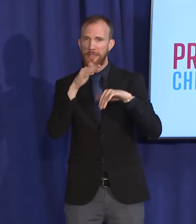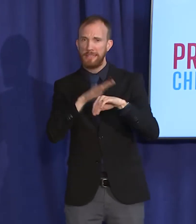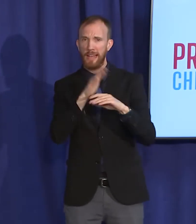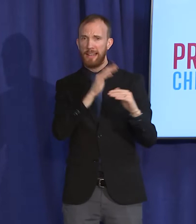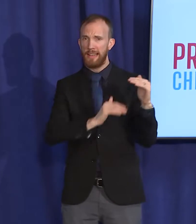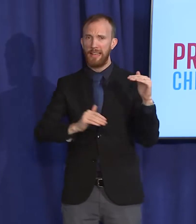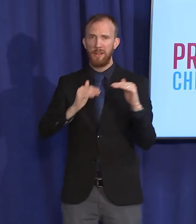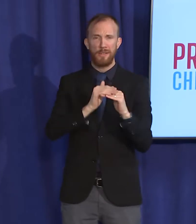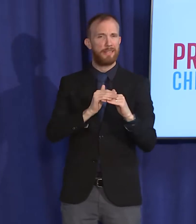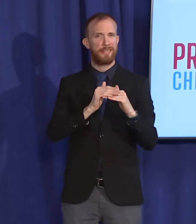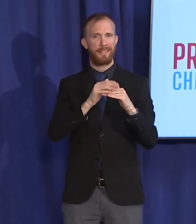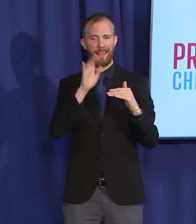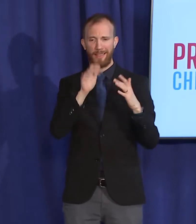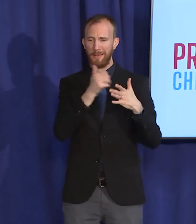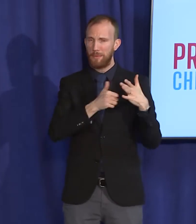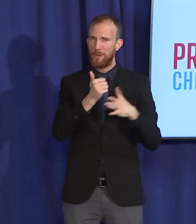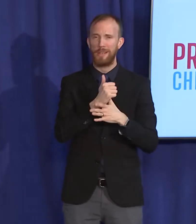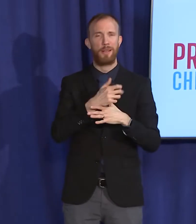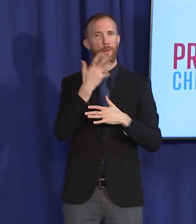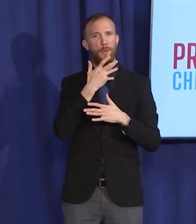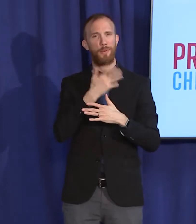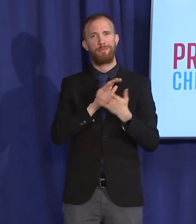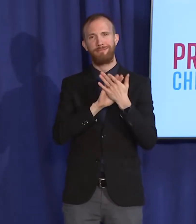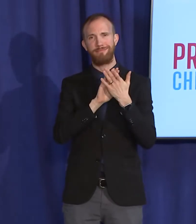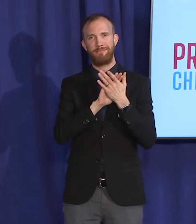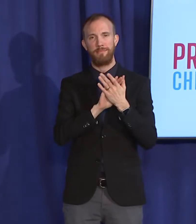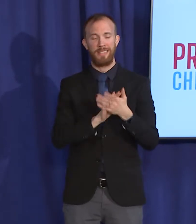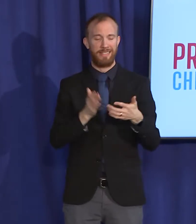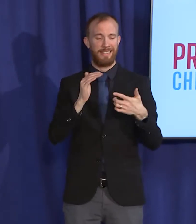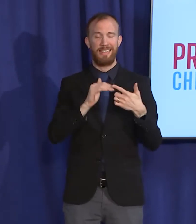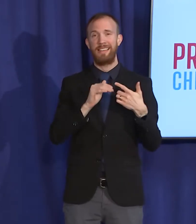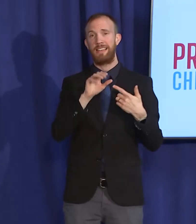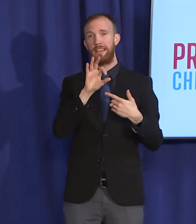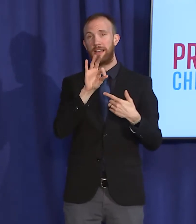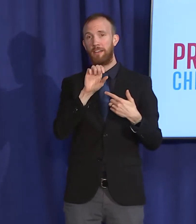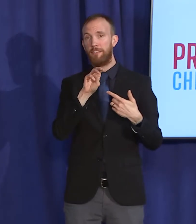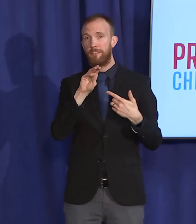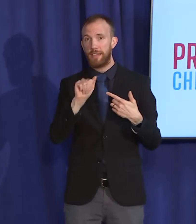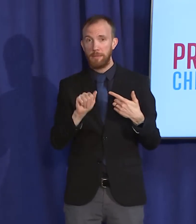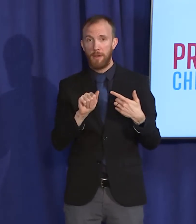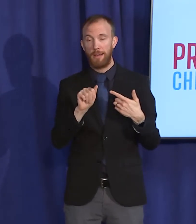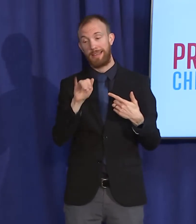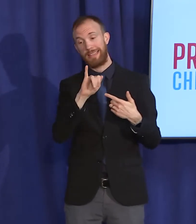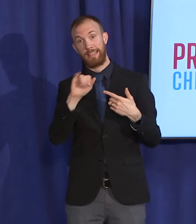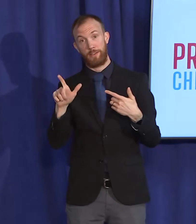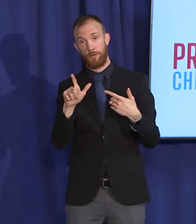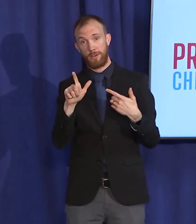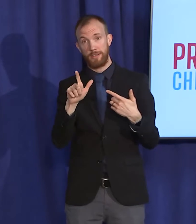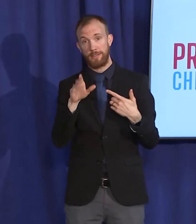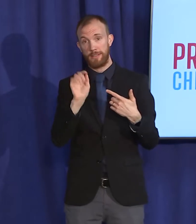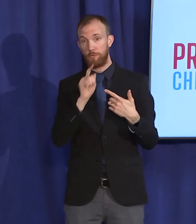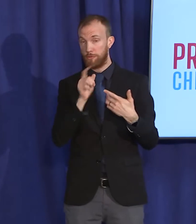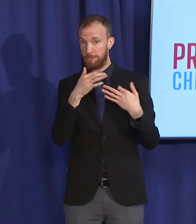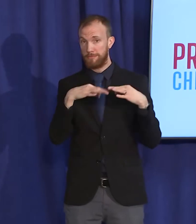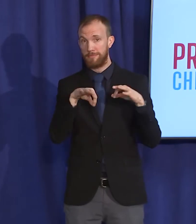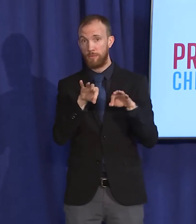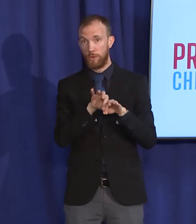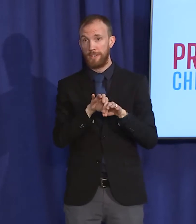thank FEMA in particular. I want to thank the Illinois version of FEMA, IEMA, led by